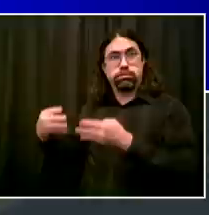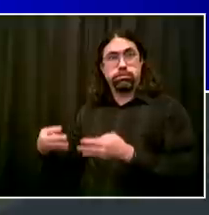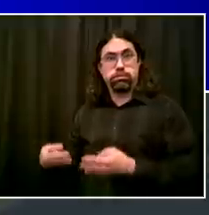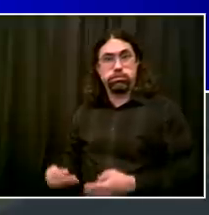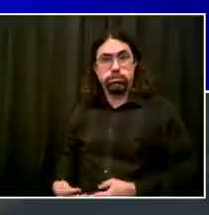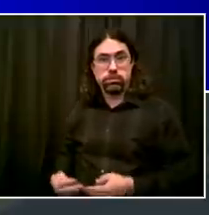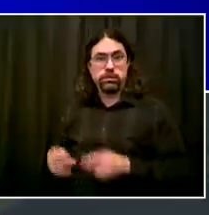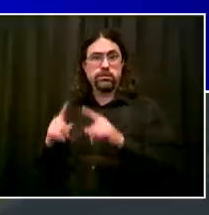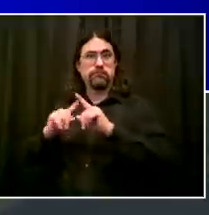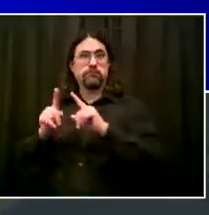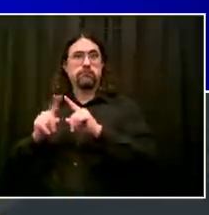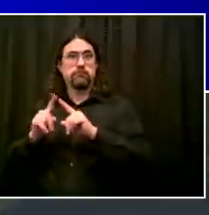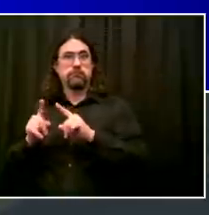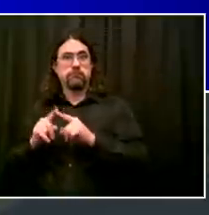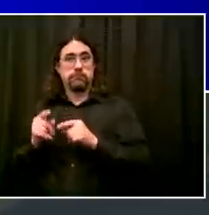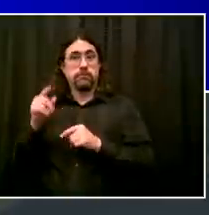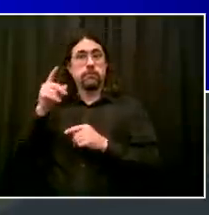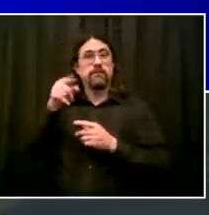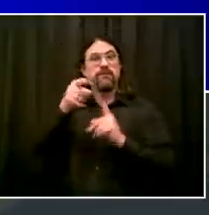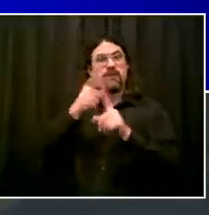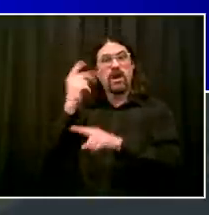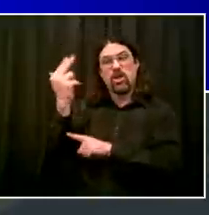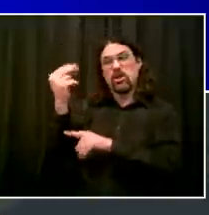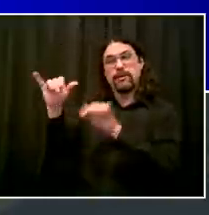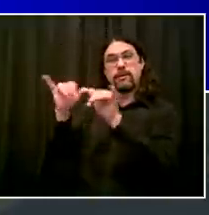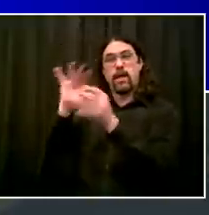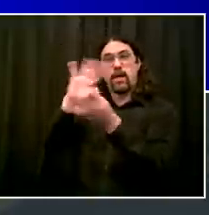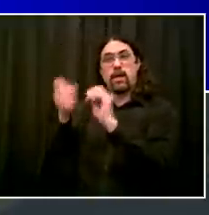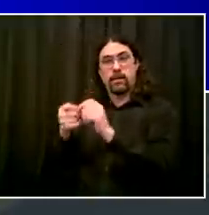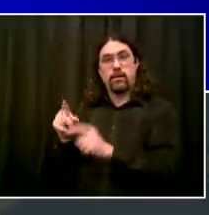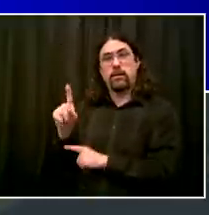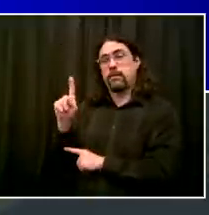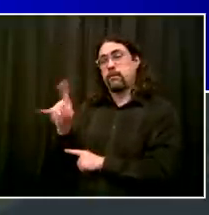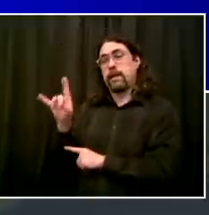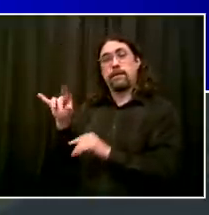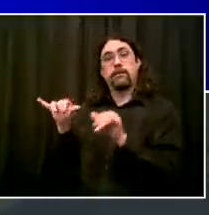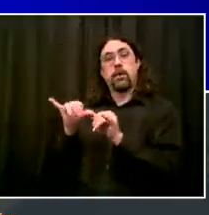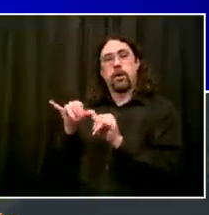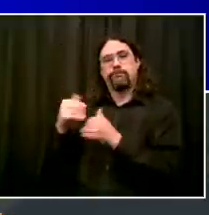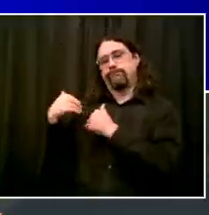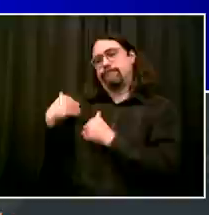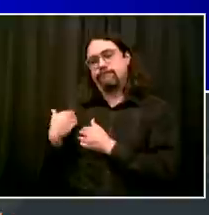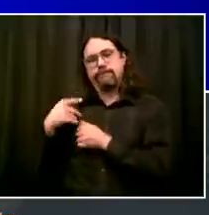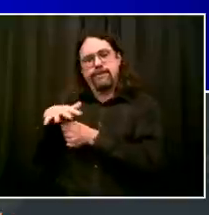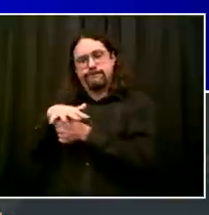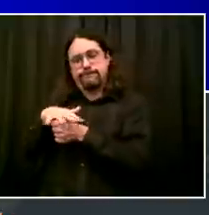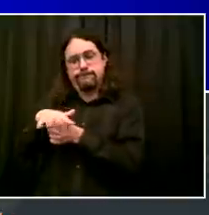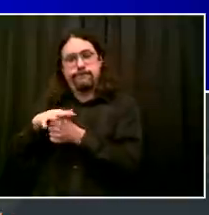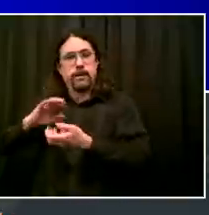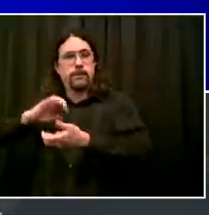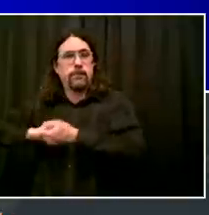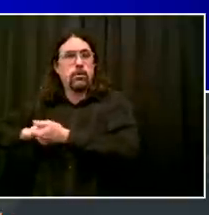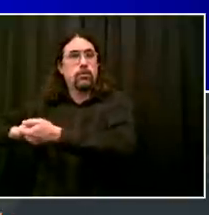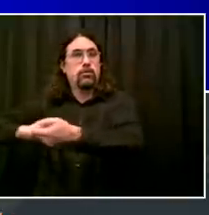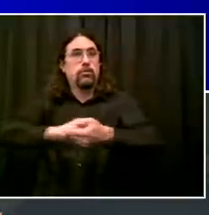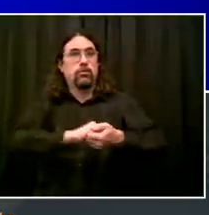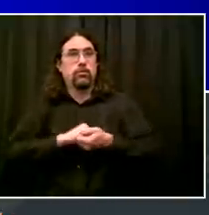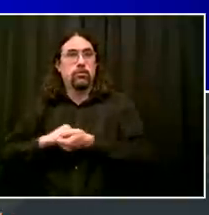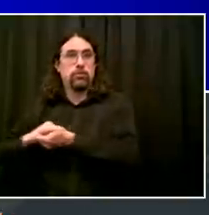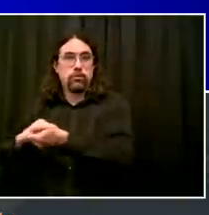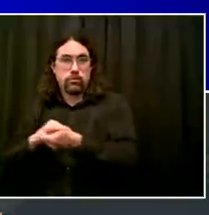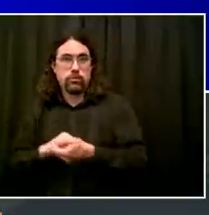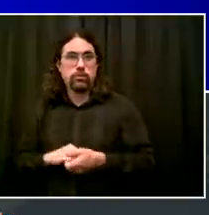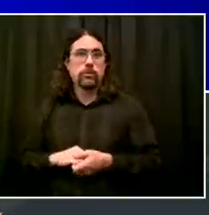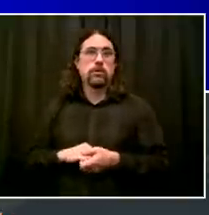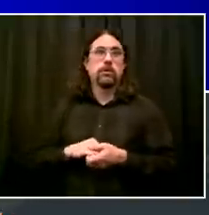keep them safe and keep them effective. 8.8 miles supported by local precincts working